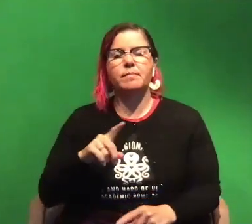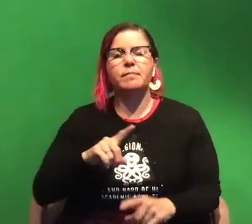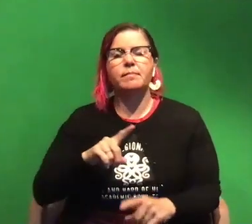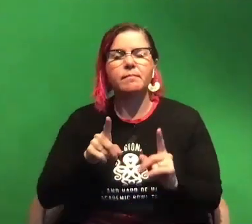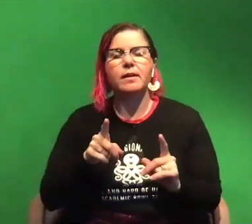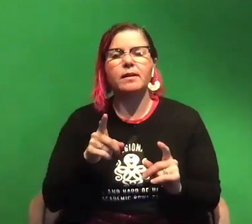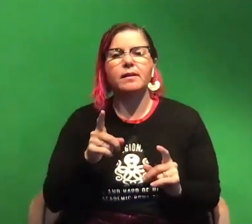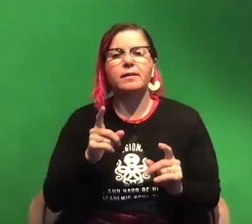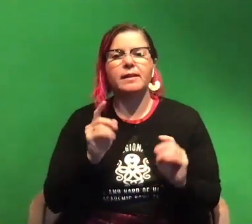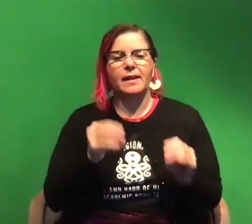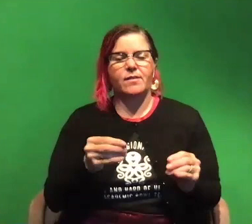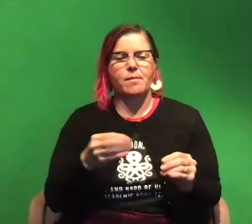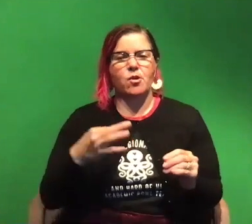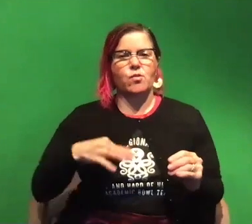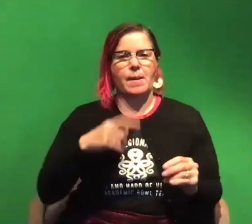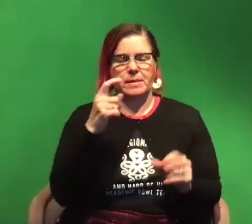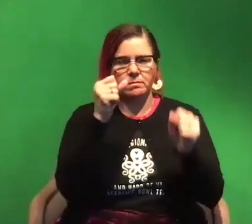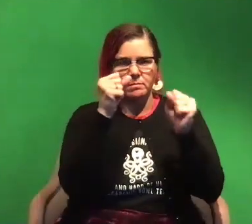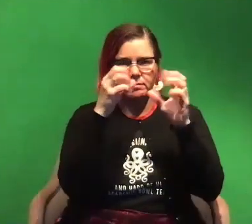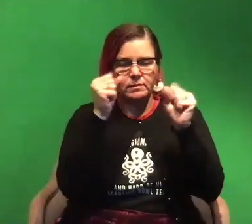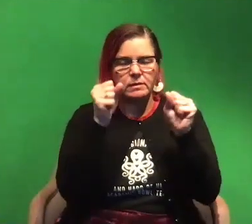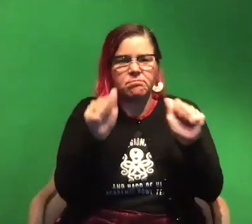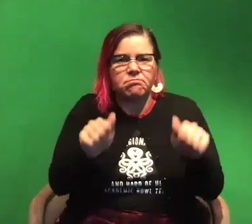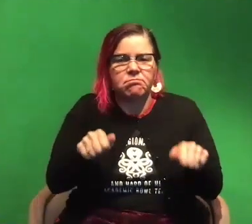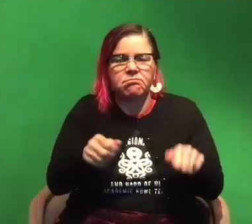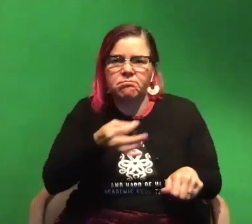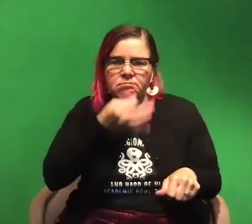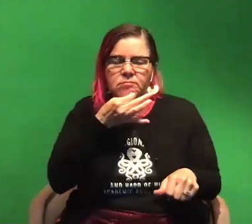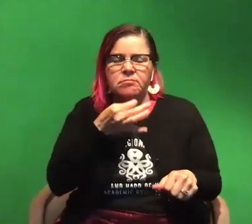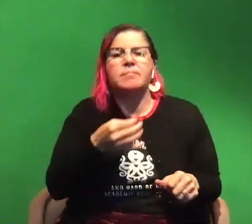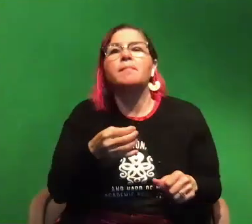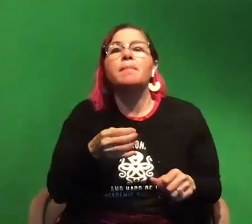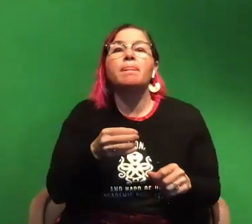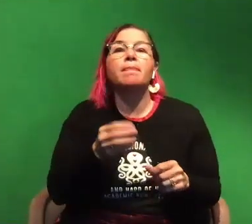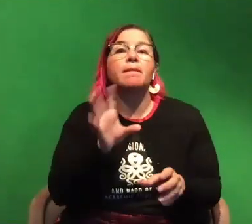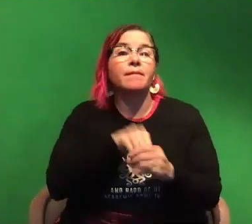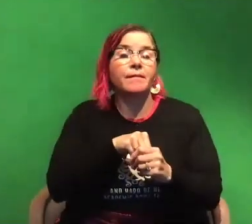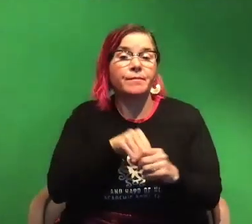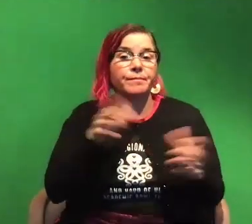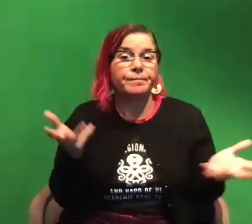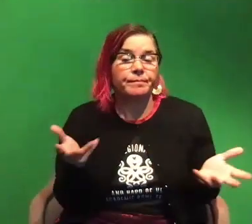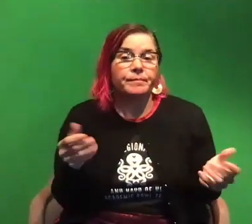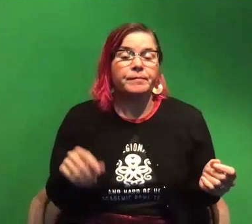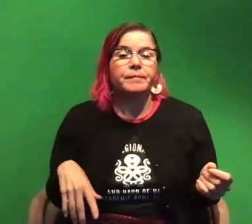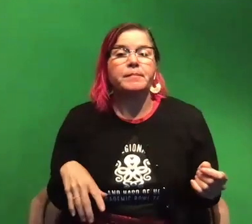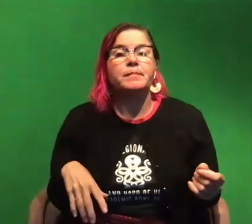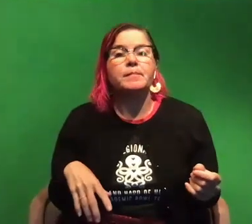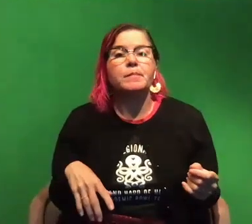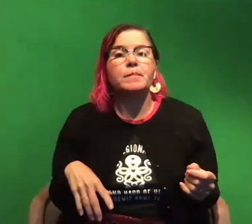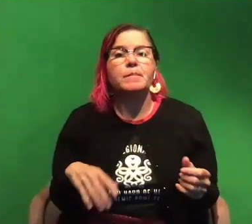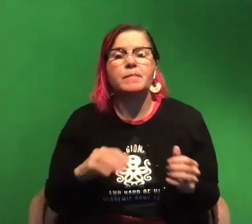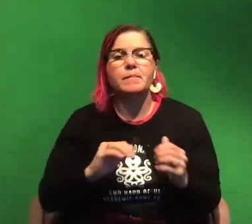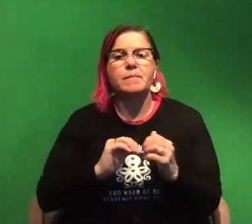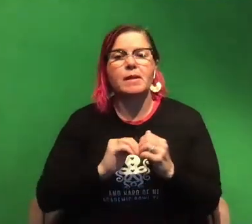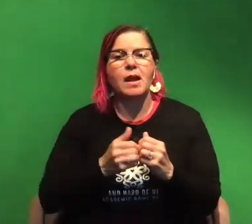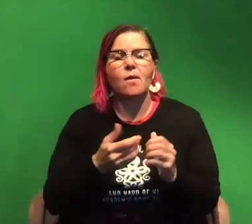of the same credit because of their amazing capabilities. And part of those amazing capabilities are made possible by their